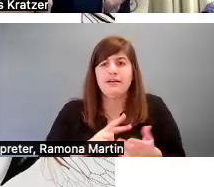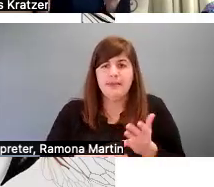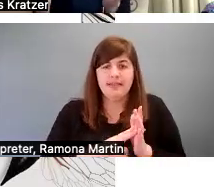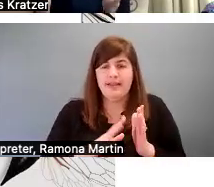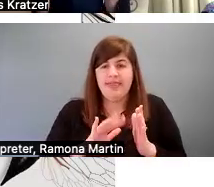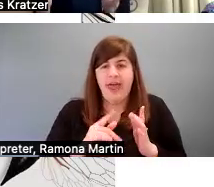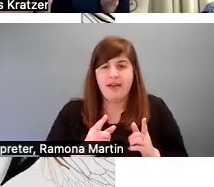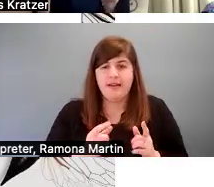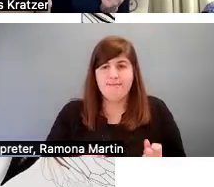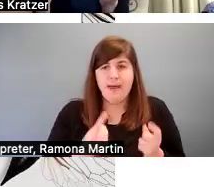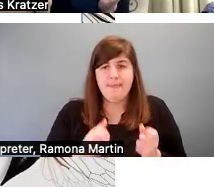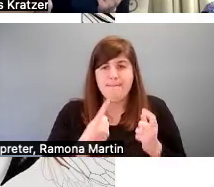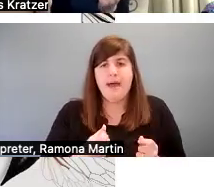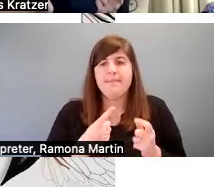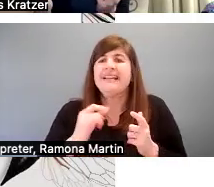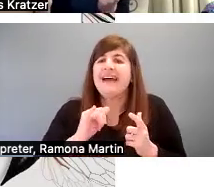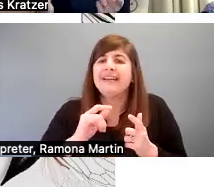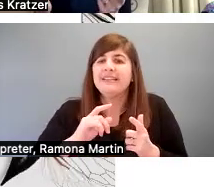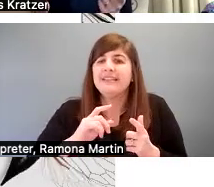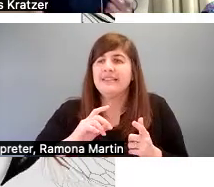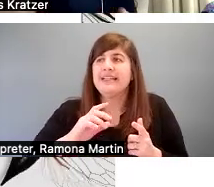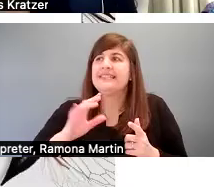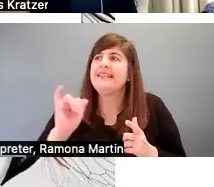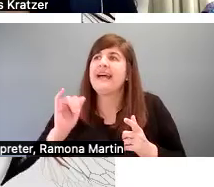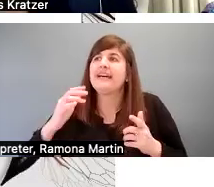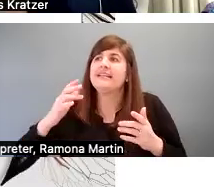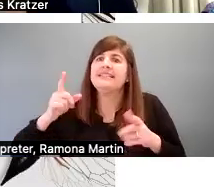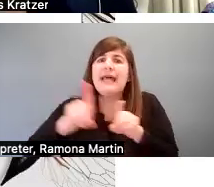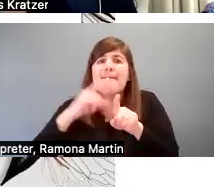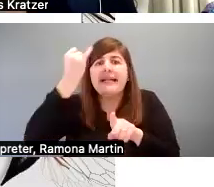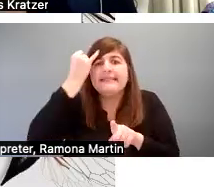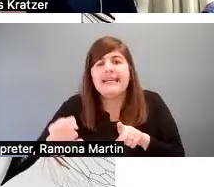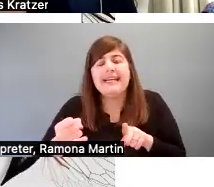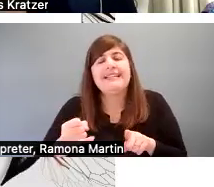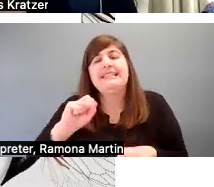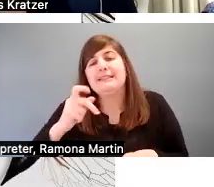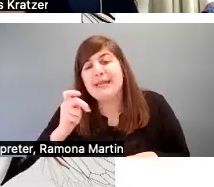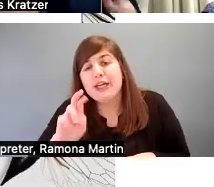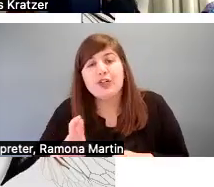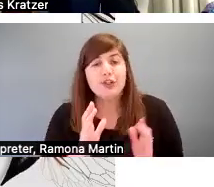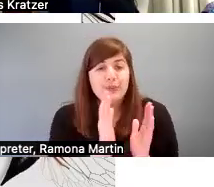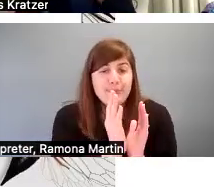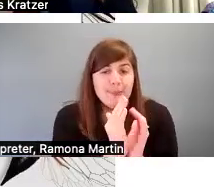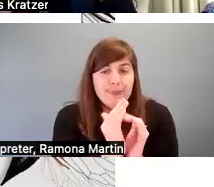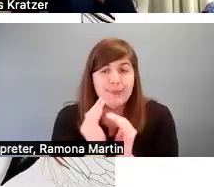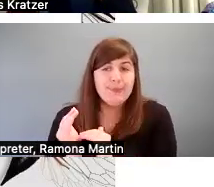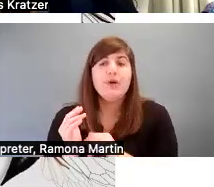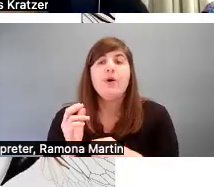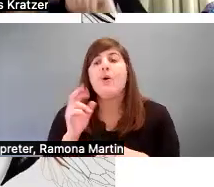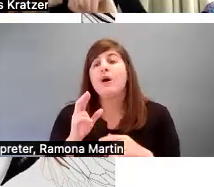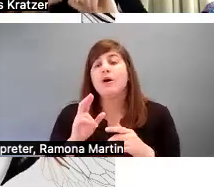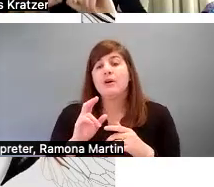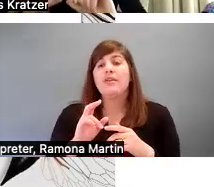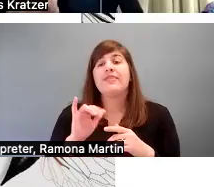really fast, almost like a tiny digital speaker. Um, or if you've ever played with one of those toys that you